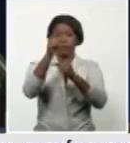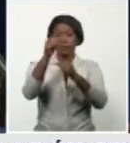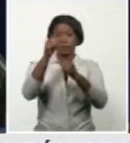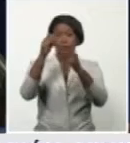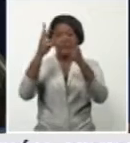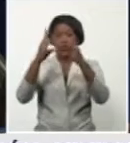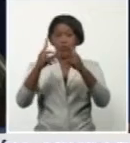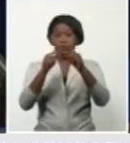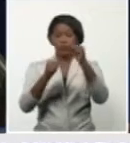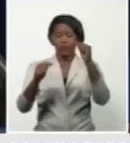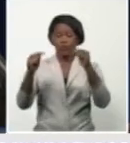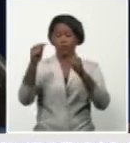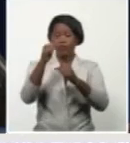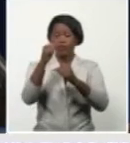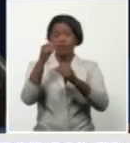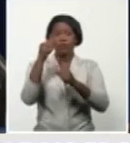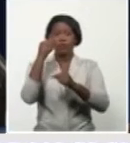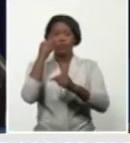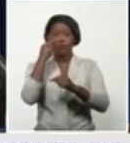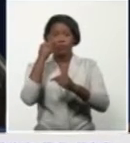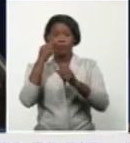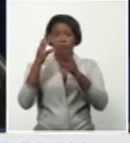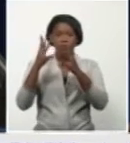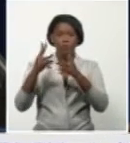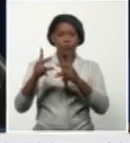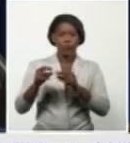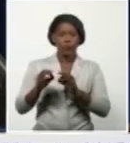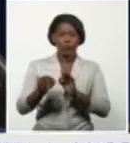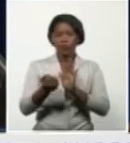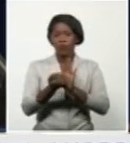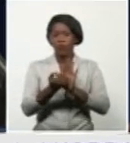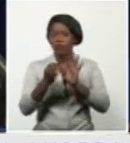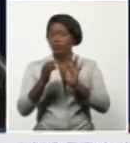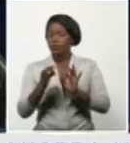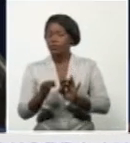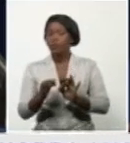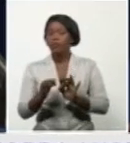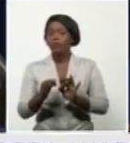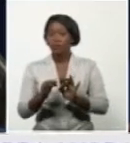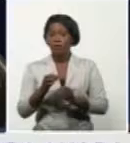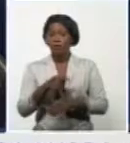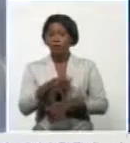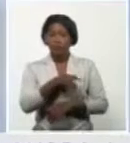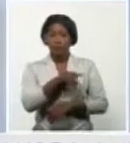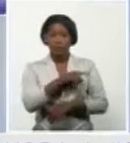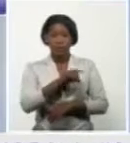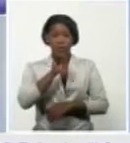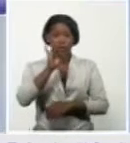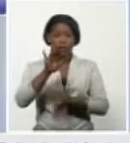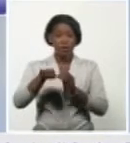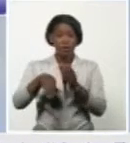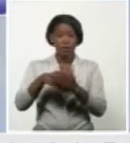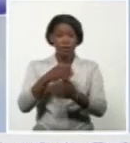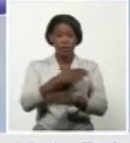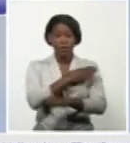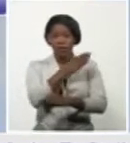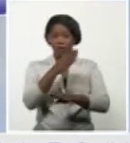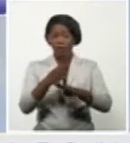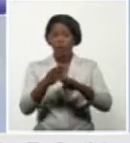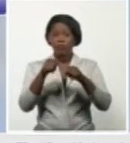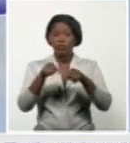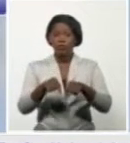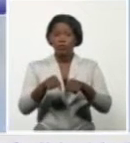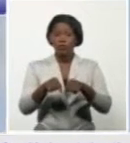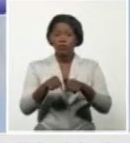rate of confirmed cases over the last 15 days, a rate per 100,000